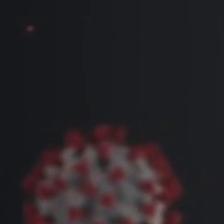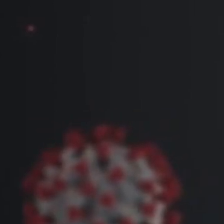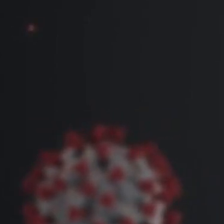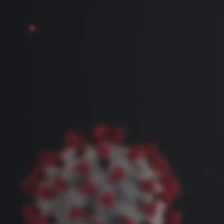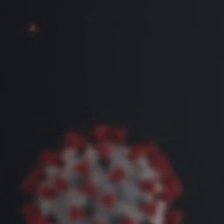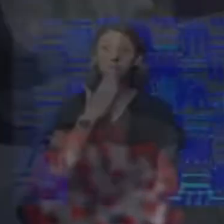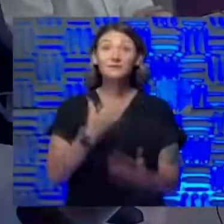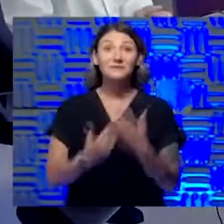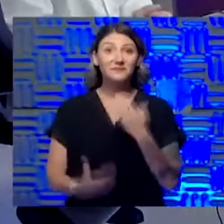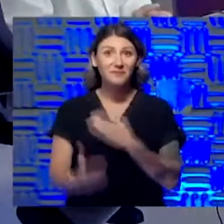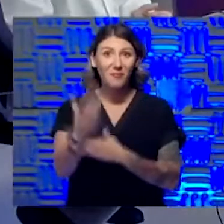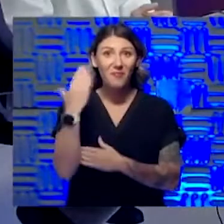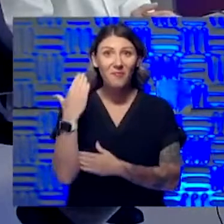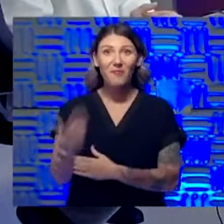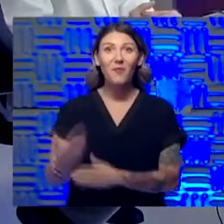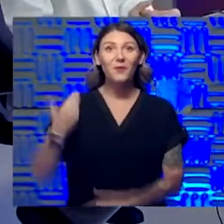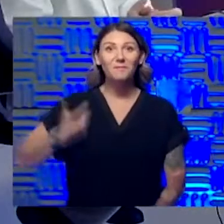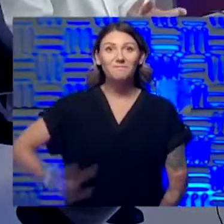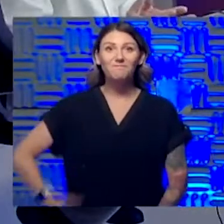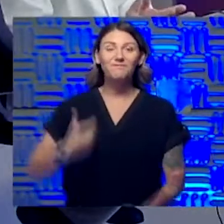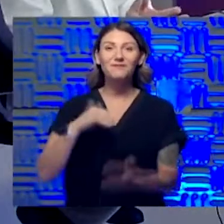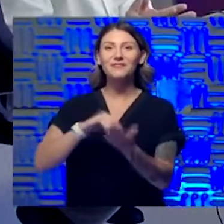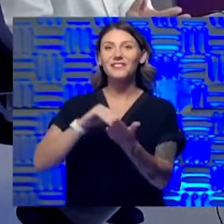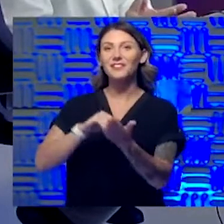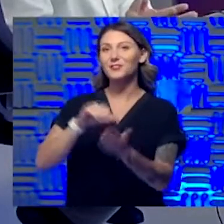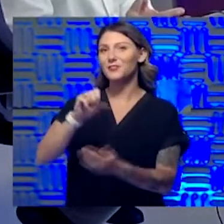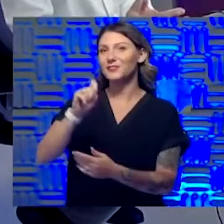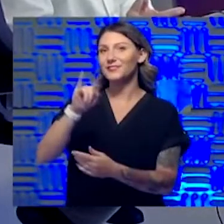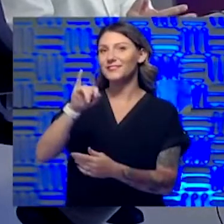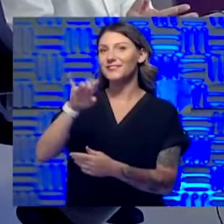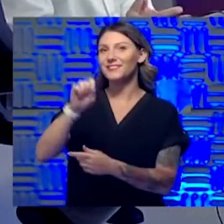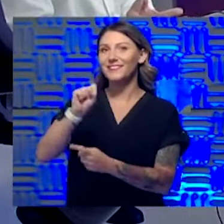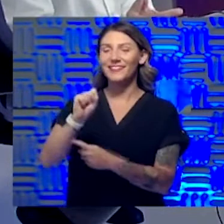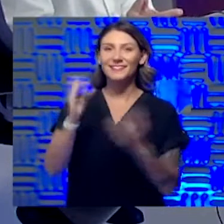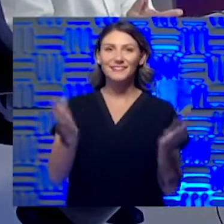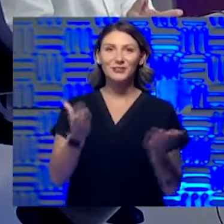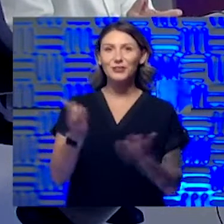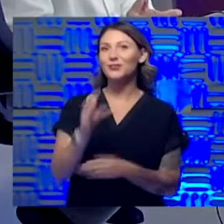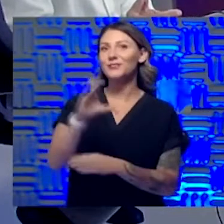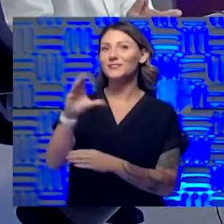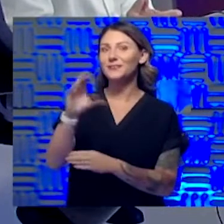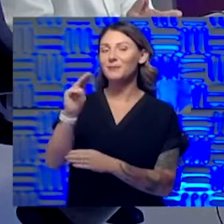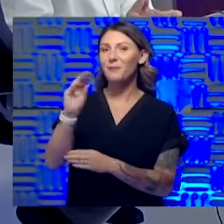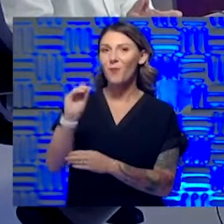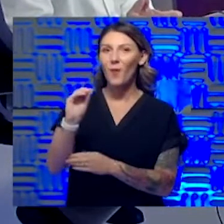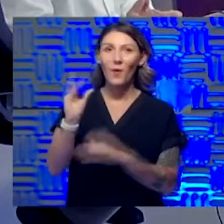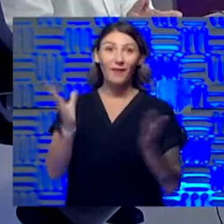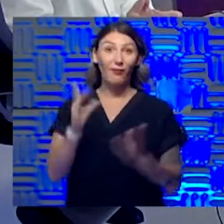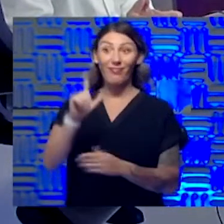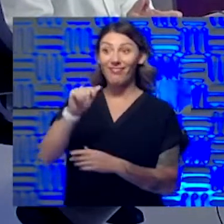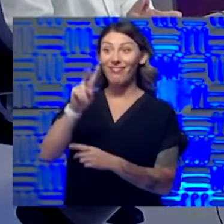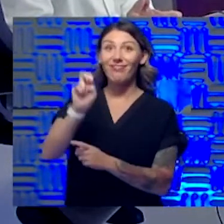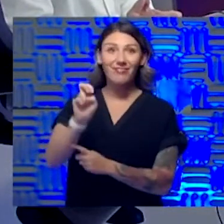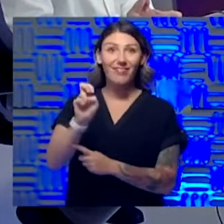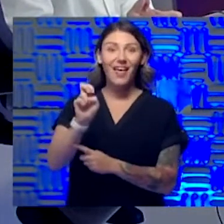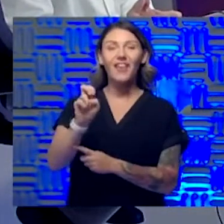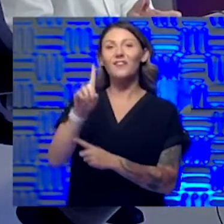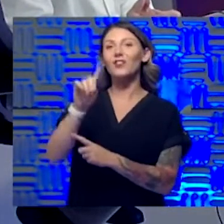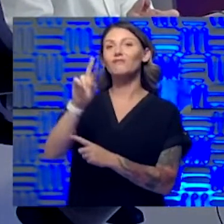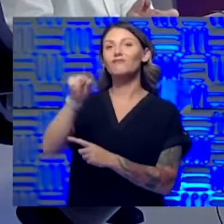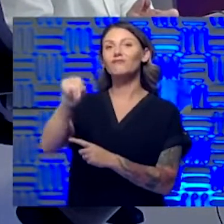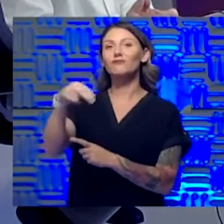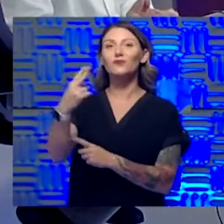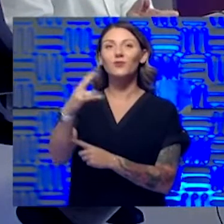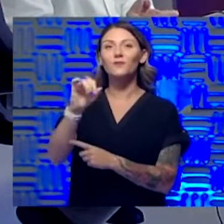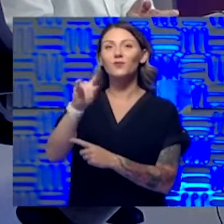Good morning. This is Steve Stites, Chief Medical Officer here at the University of Kansas Health System. We're broadcasting live from the Dolph Simons Family Studio with our